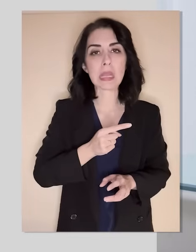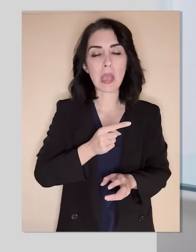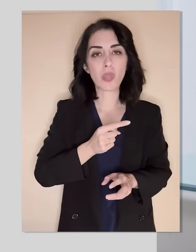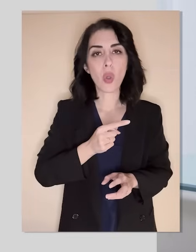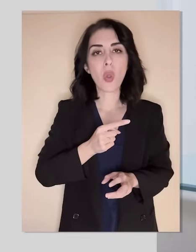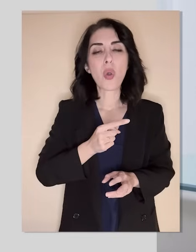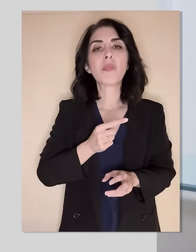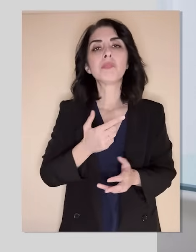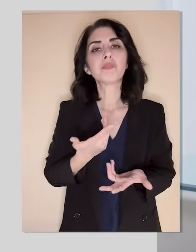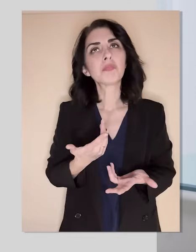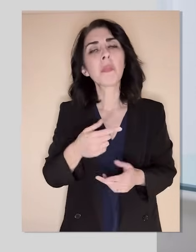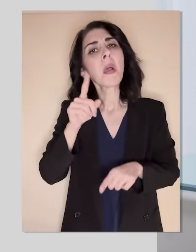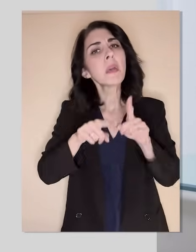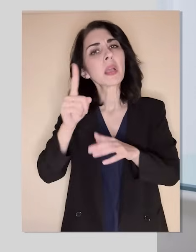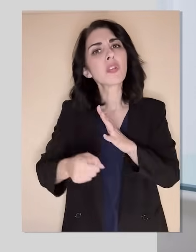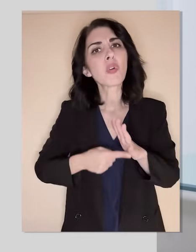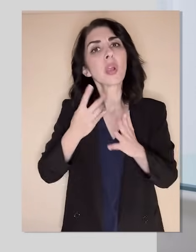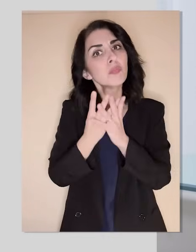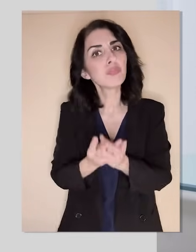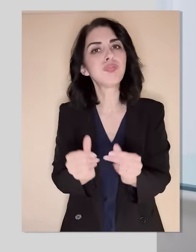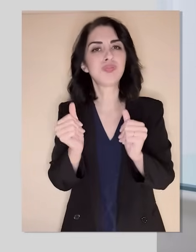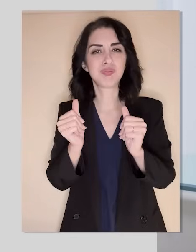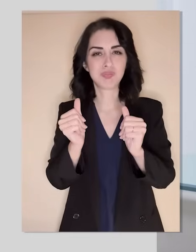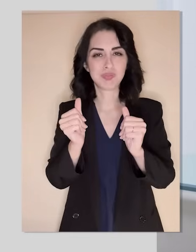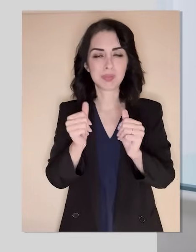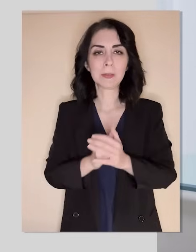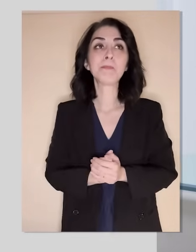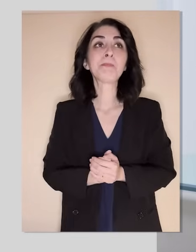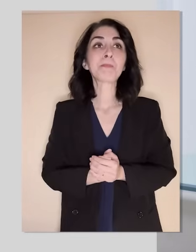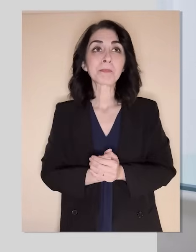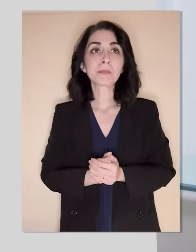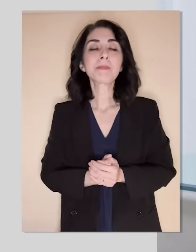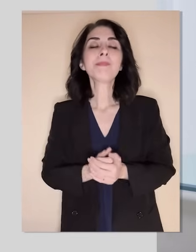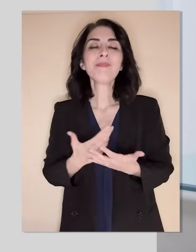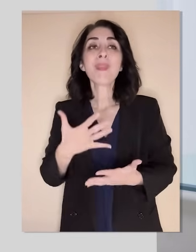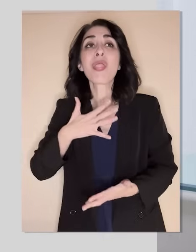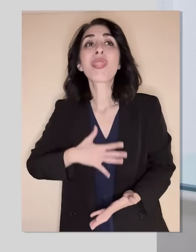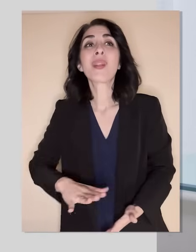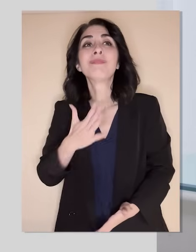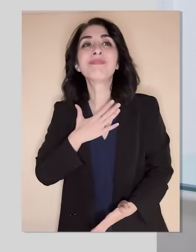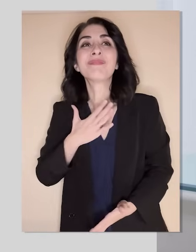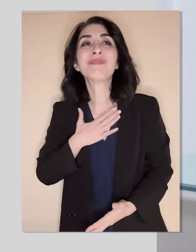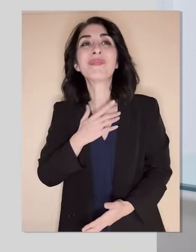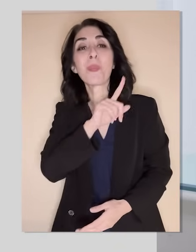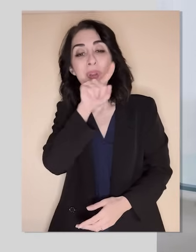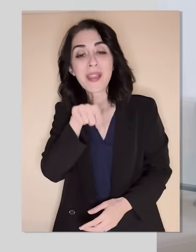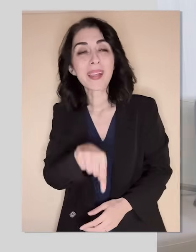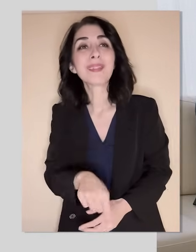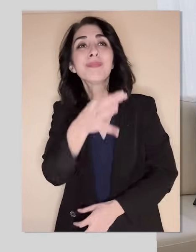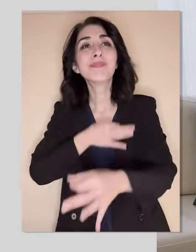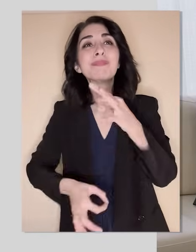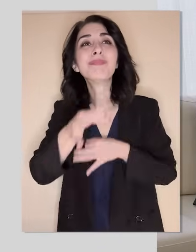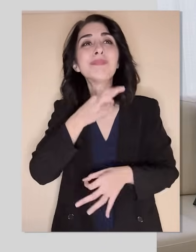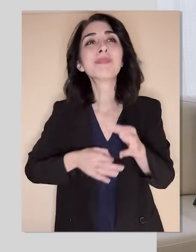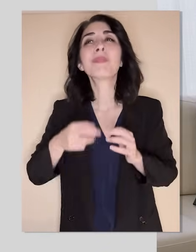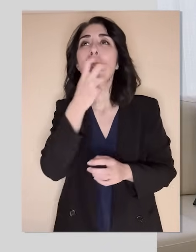So, Professor Rapoport, I really want to thank you for being here with us and sharing your valuable knowledge and experience. And